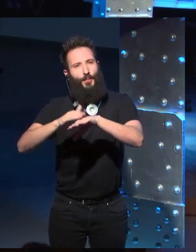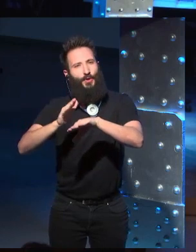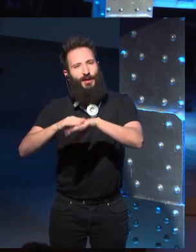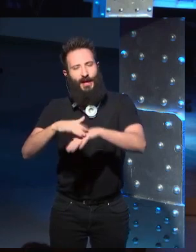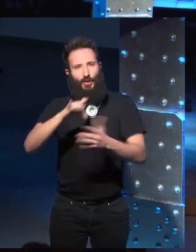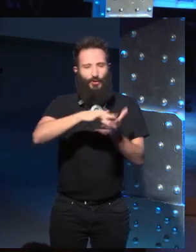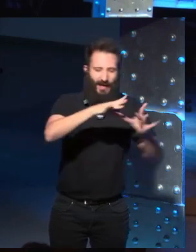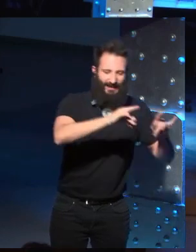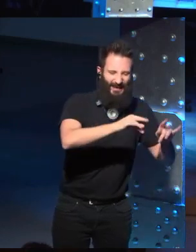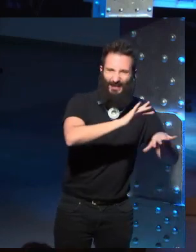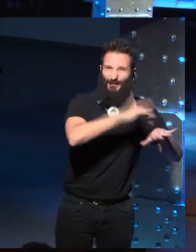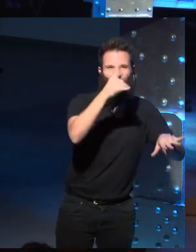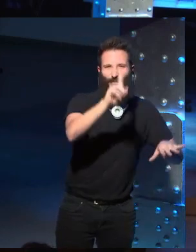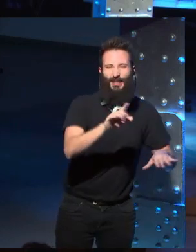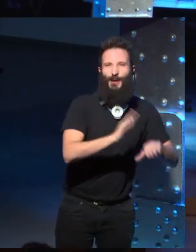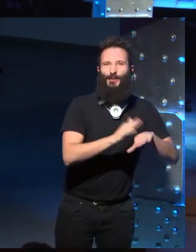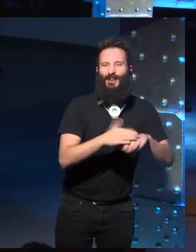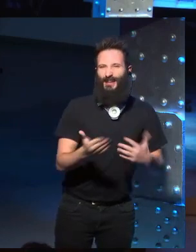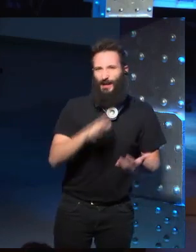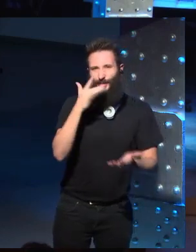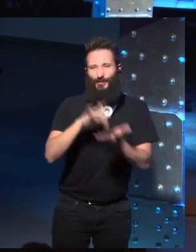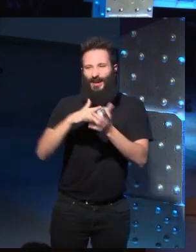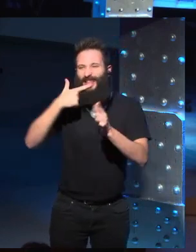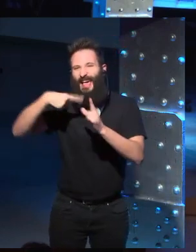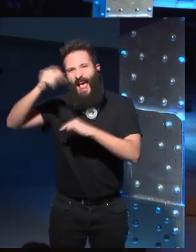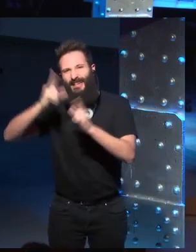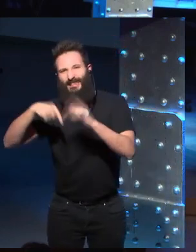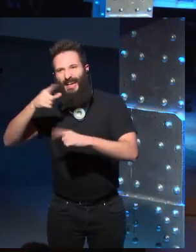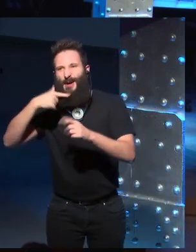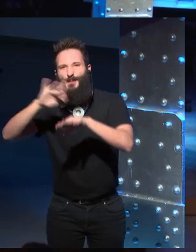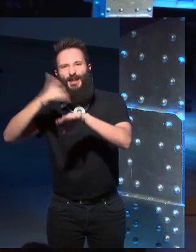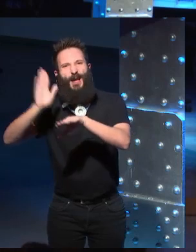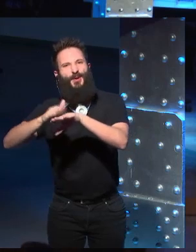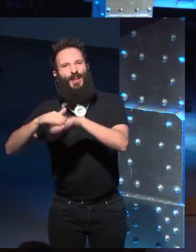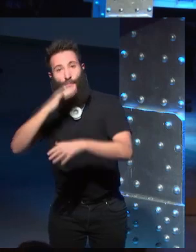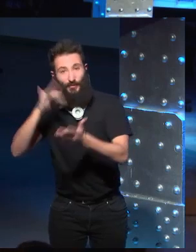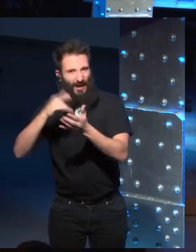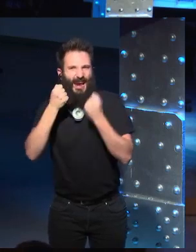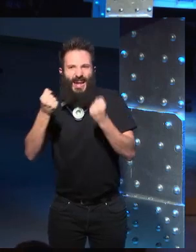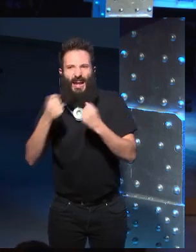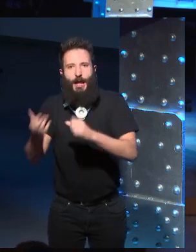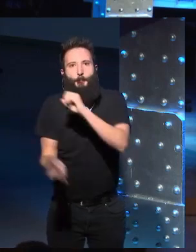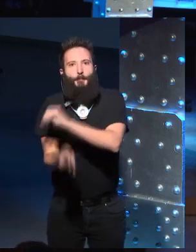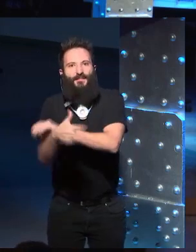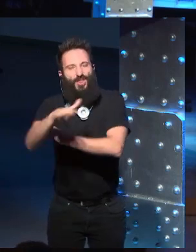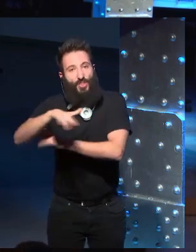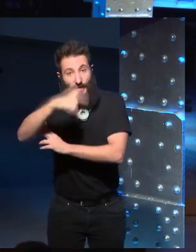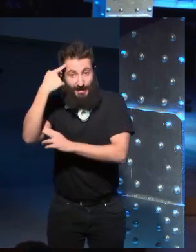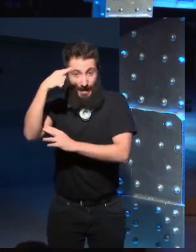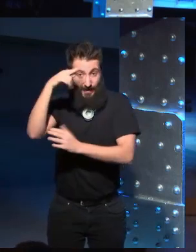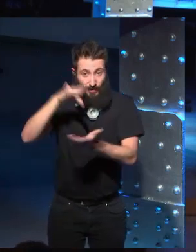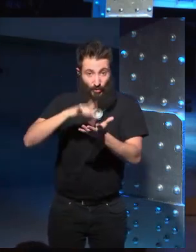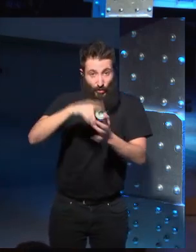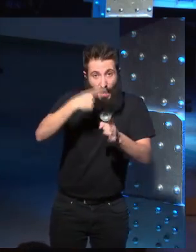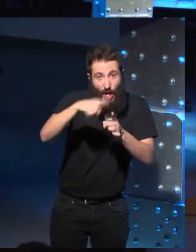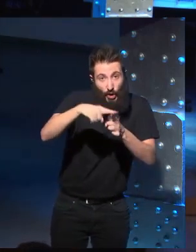does it shine? Where does it take its energy from? Well, you may all know that matter, the matter we are made